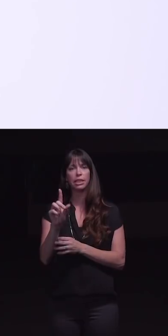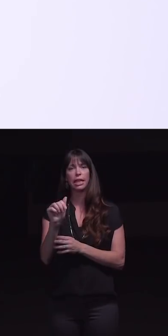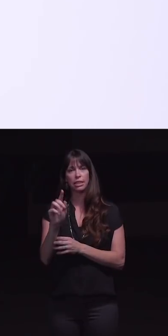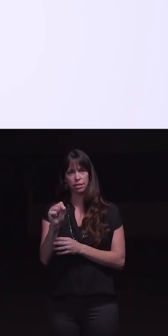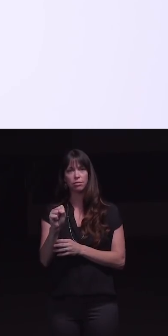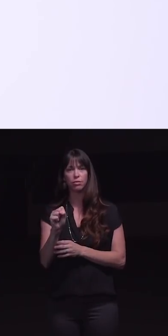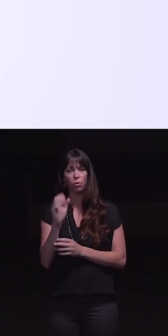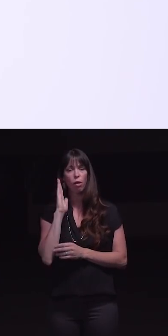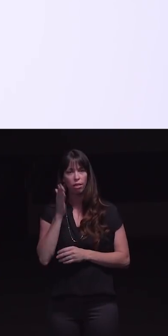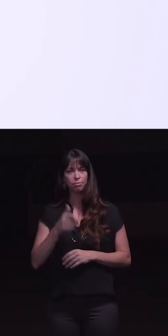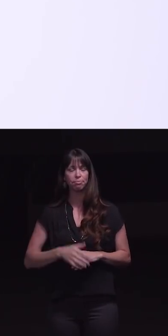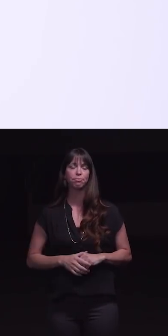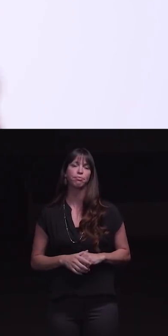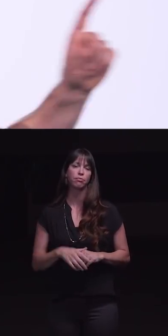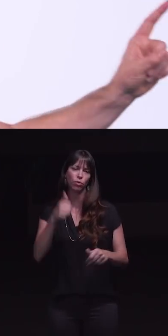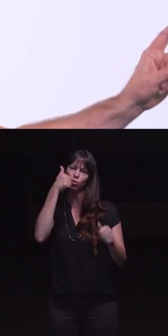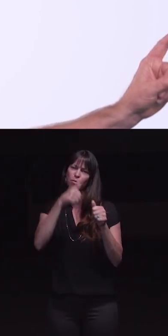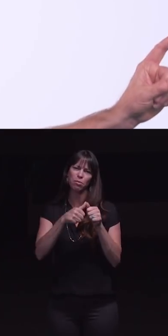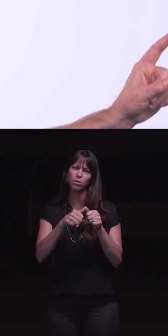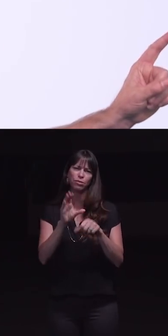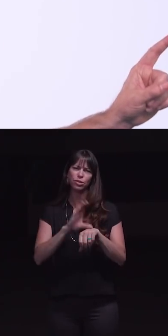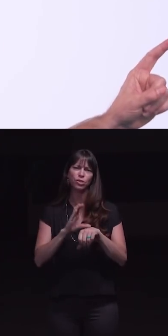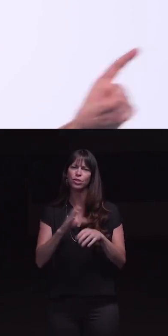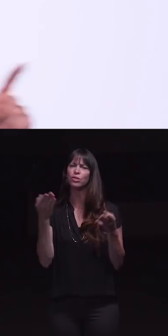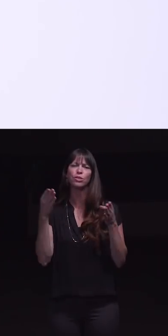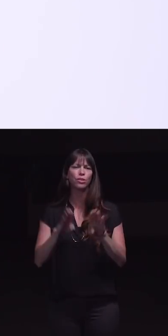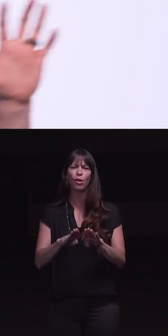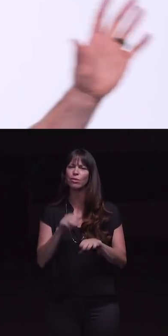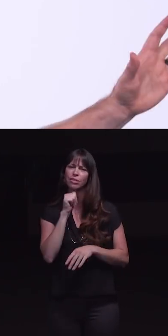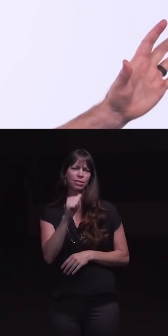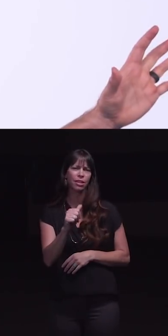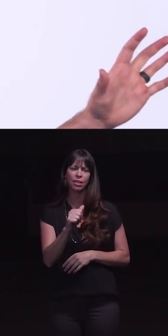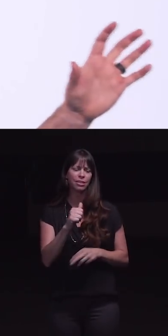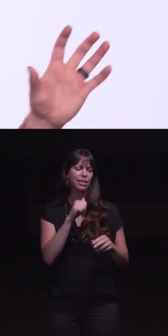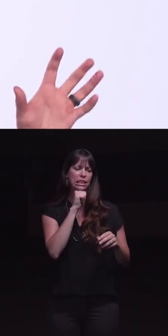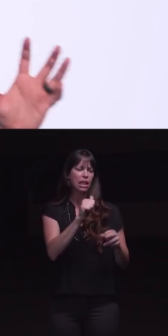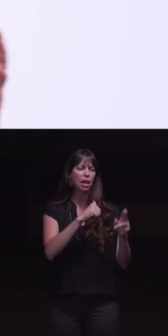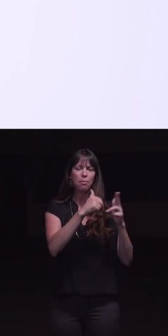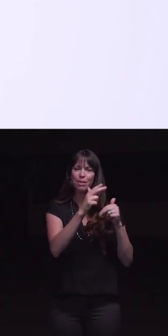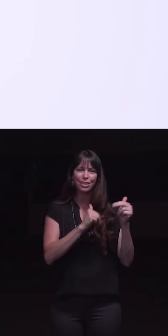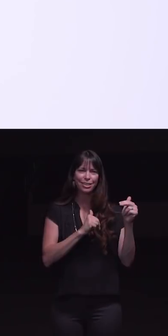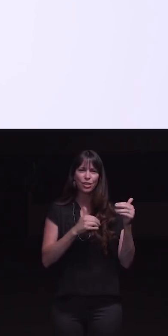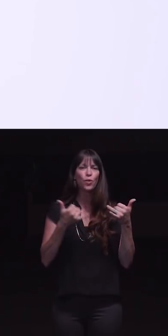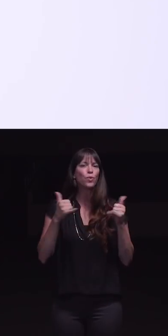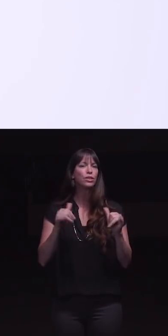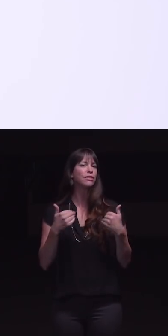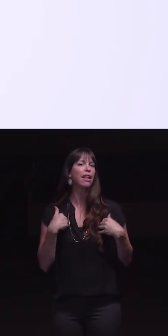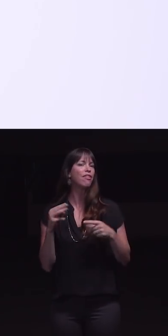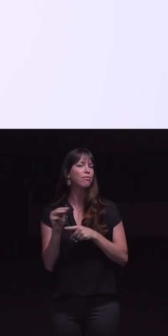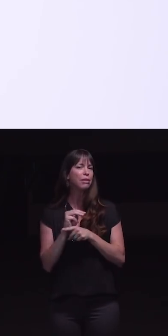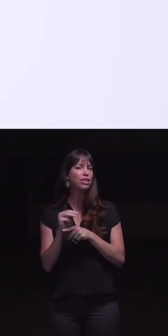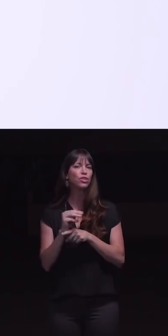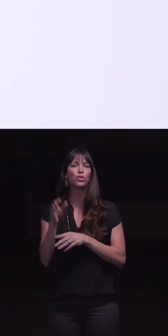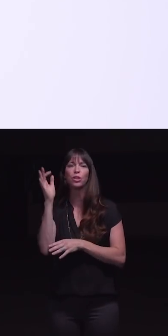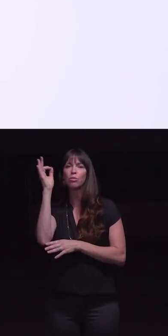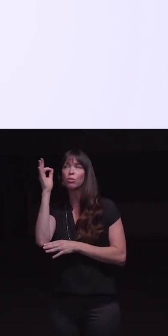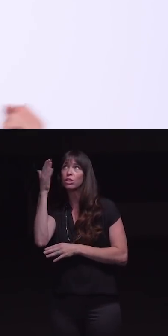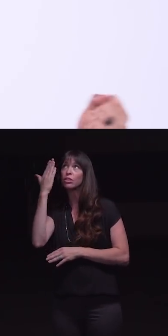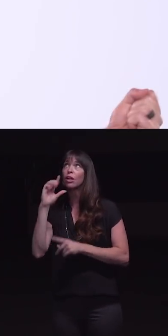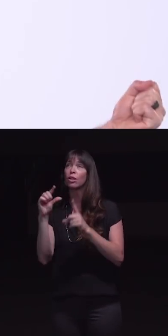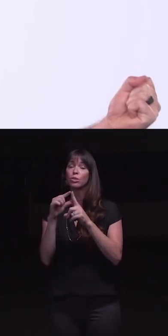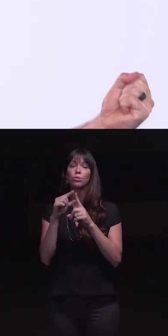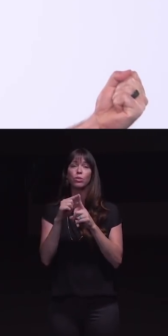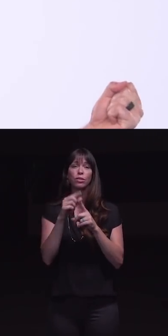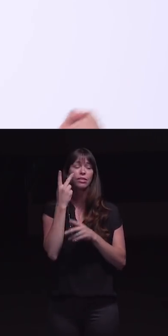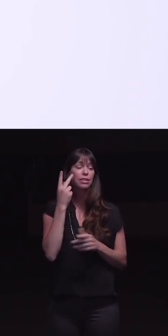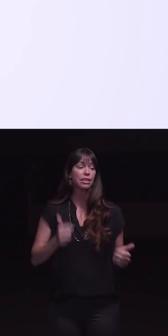But remember, our church is never closed. The church is not a building. We're still doing ministry, preaching God's word, and seeing lives